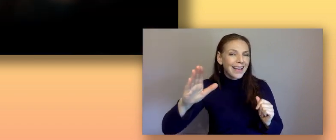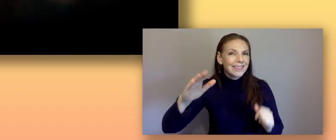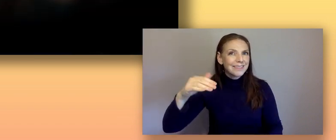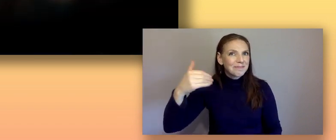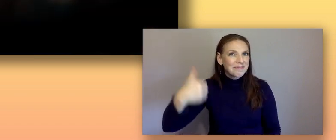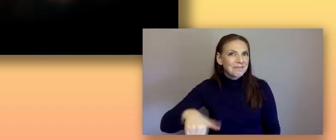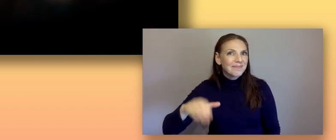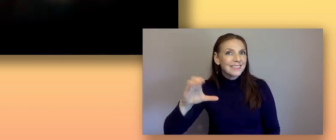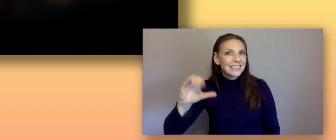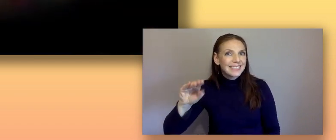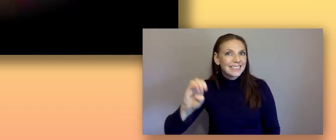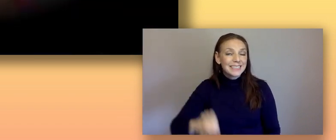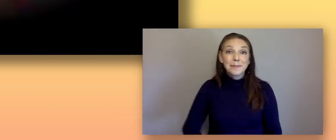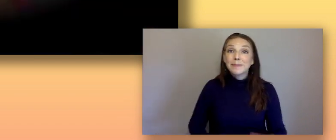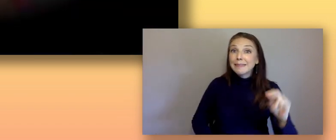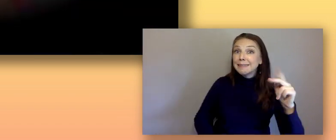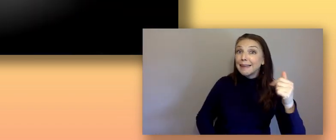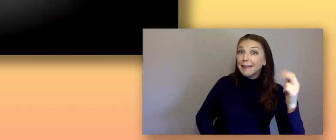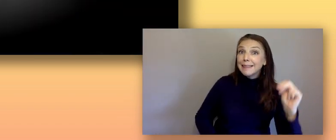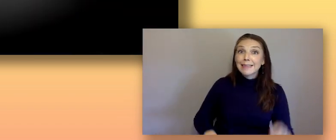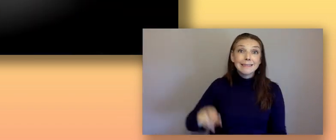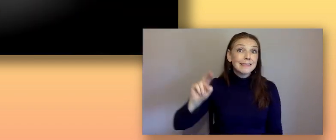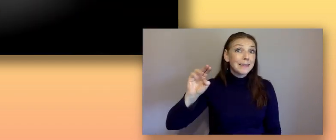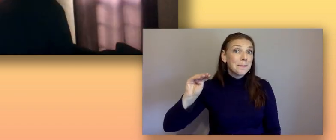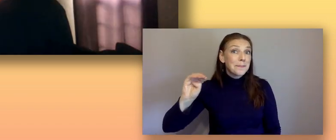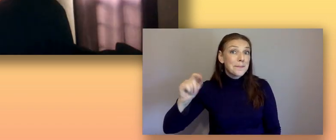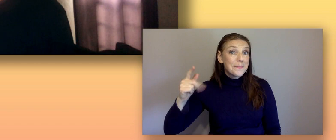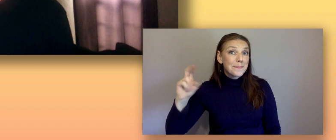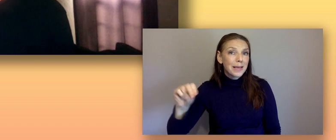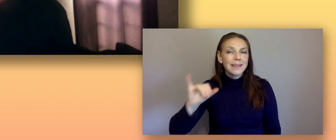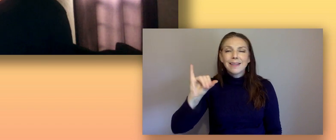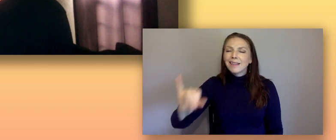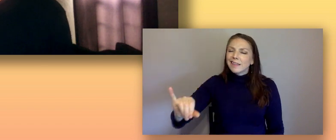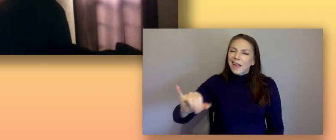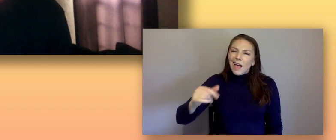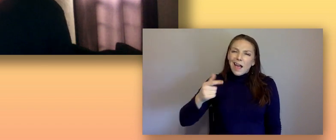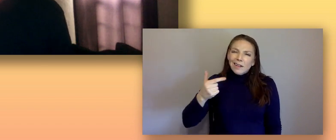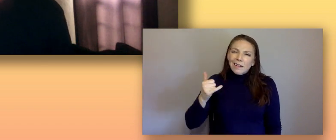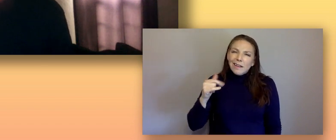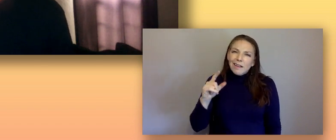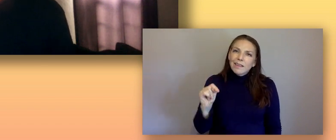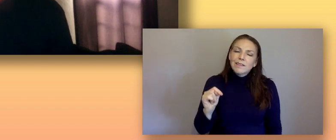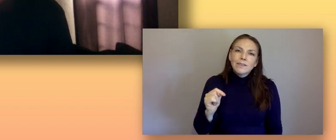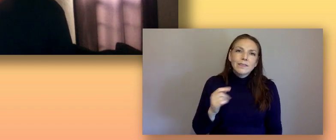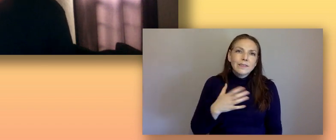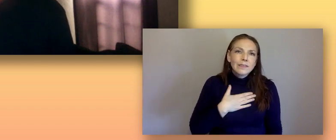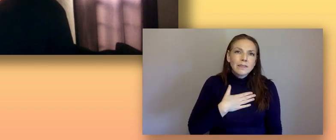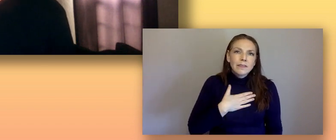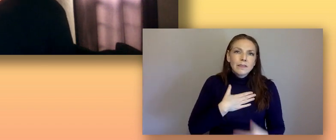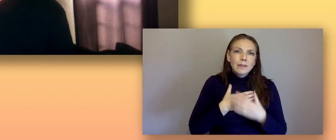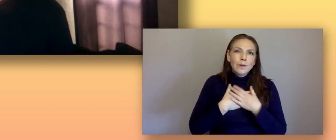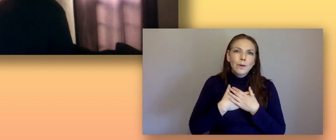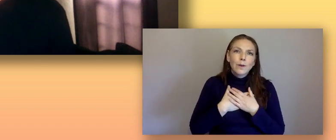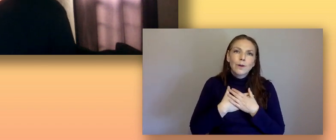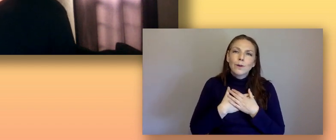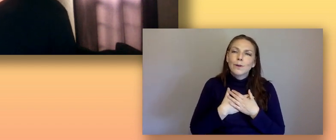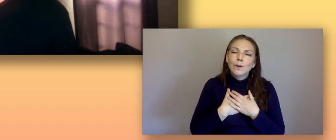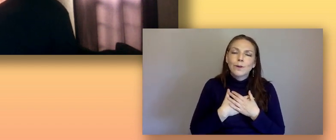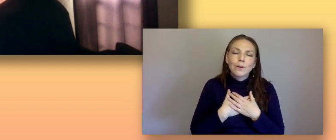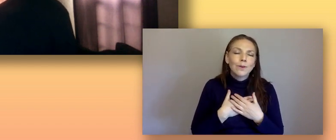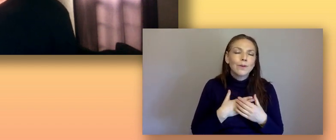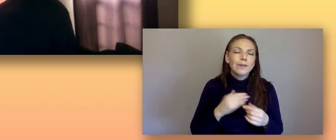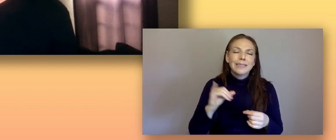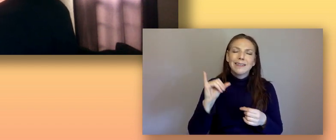Shutt. It's Cece. It's Nathan. It's Megan." That's such a gift. The gift of